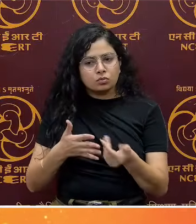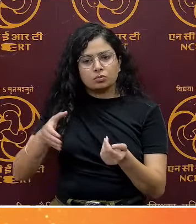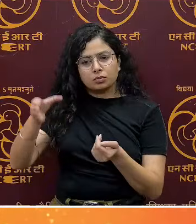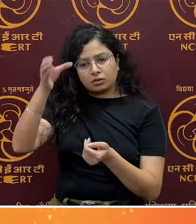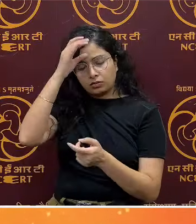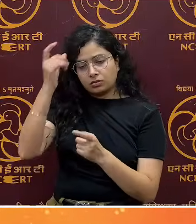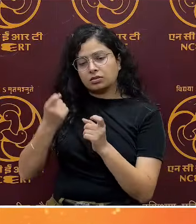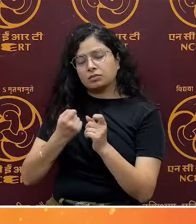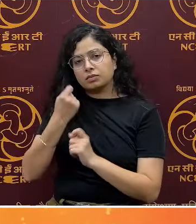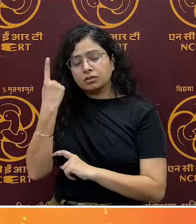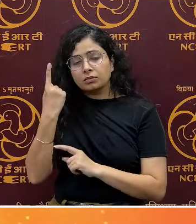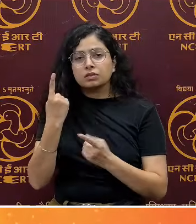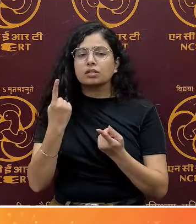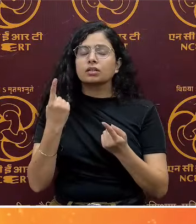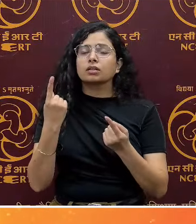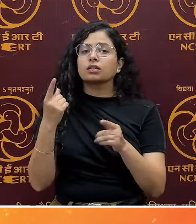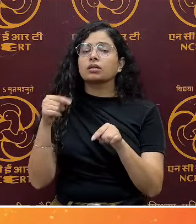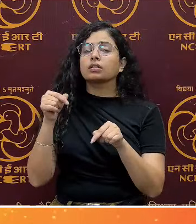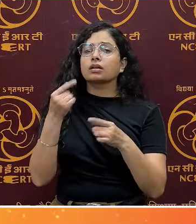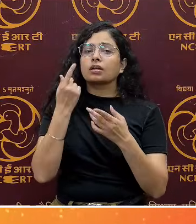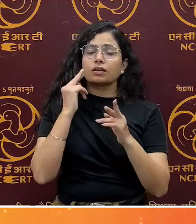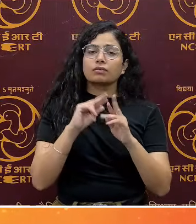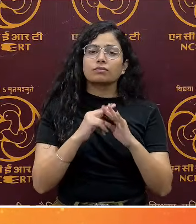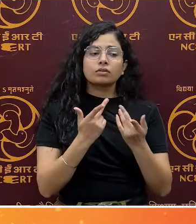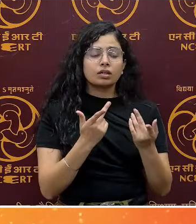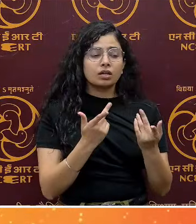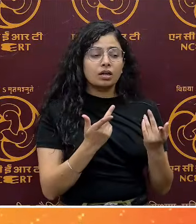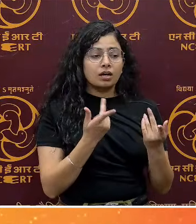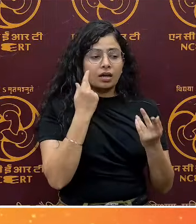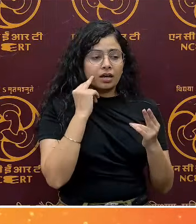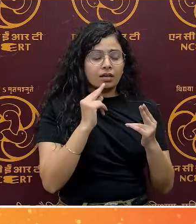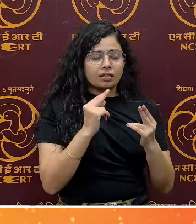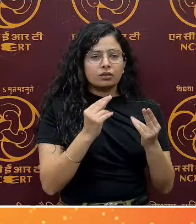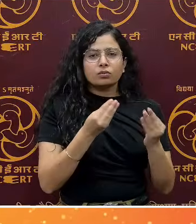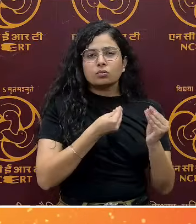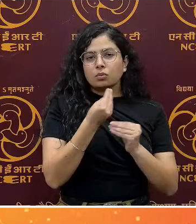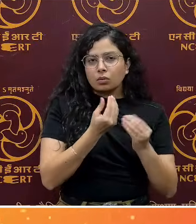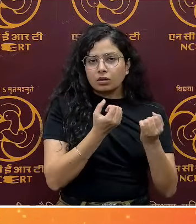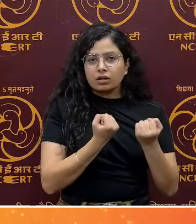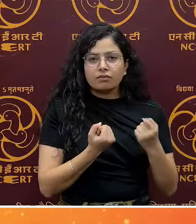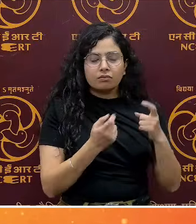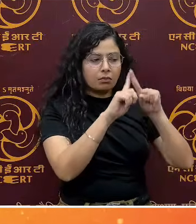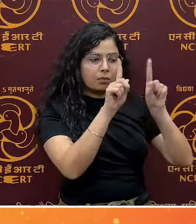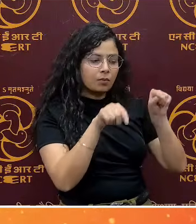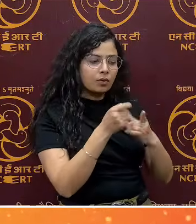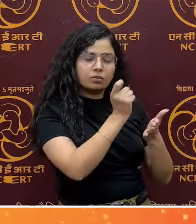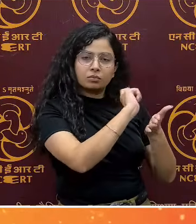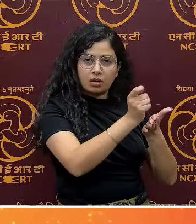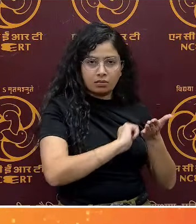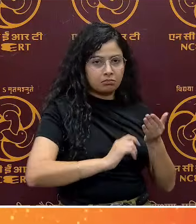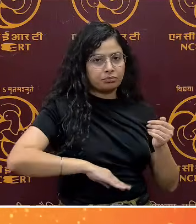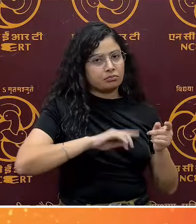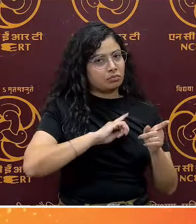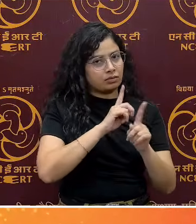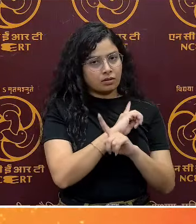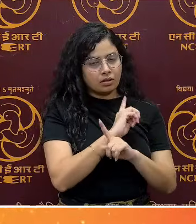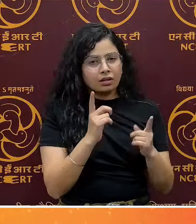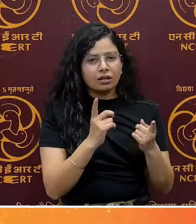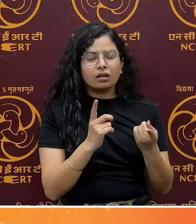actually understandable through the just this 2D board in a simple classroom.